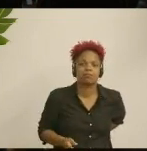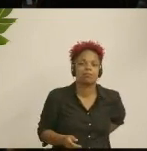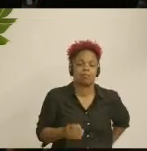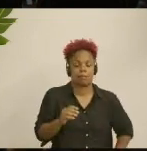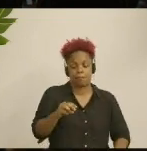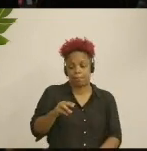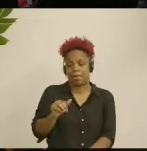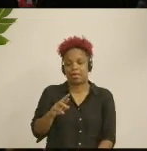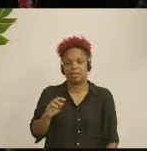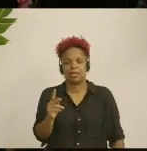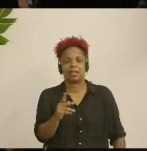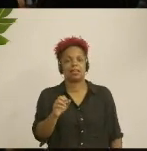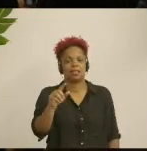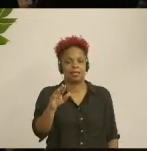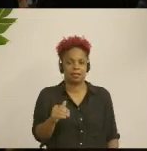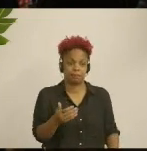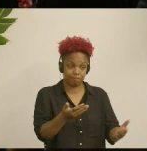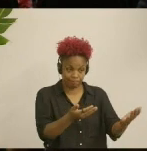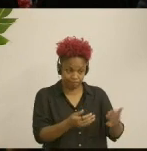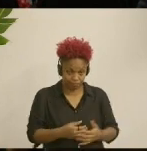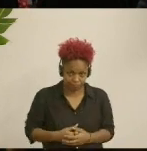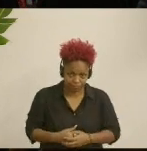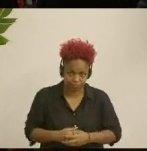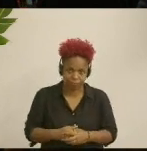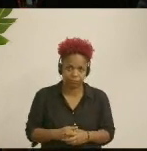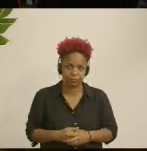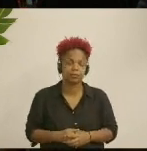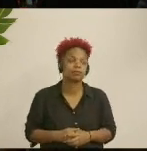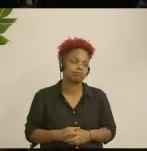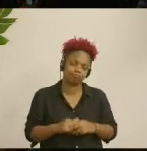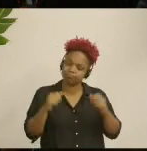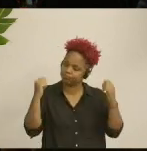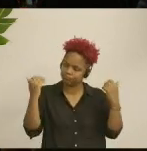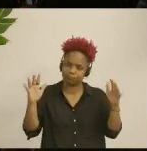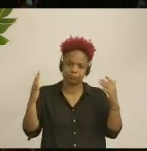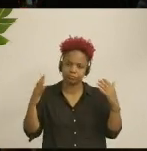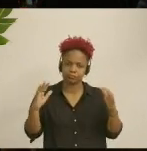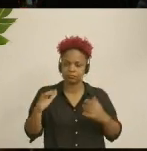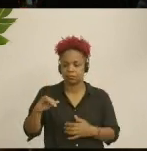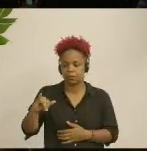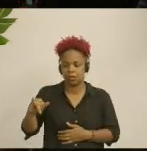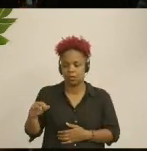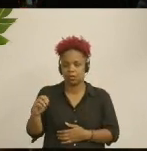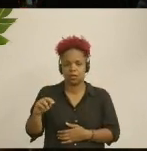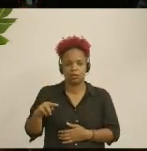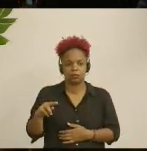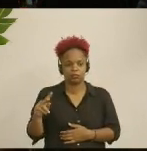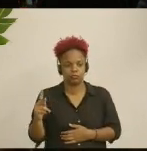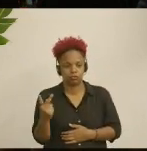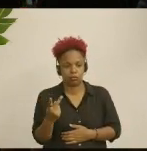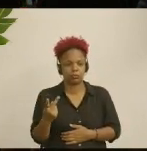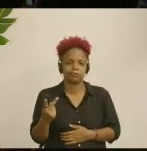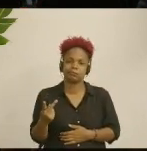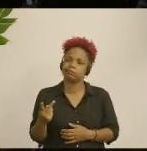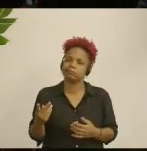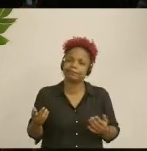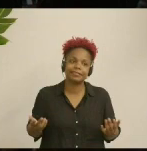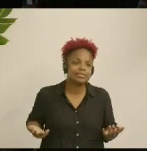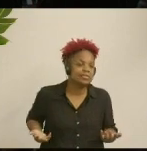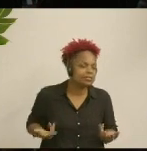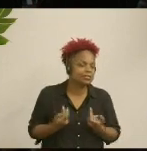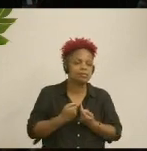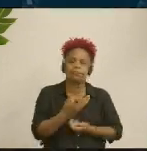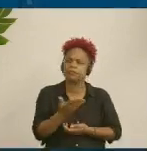Yes, I can go next. John, congratulations. It's really amazing all the work that you all are doing.